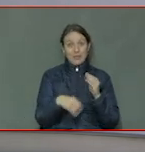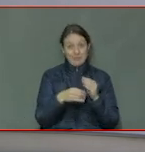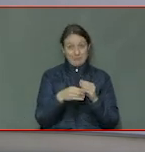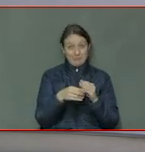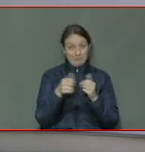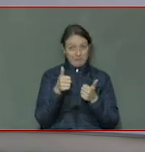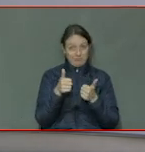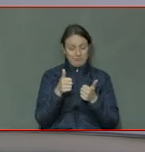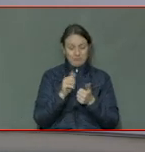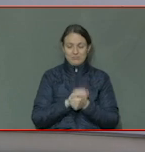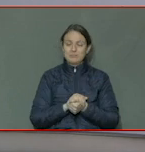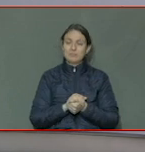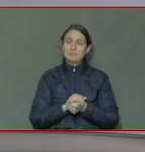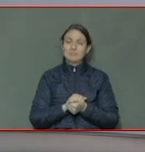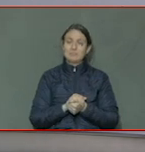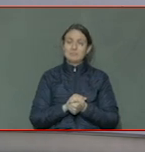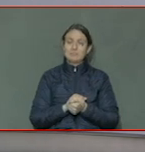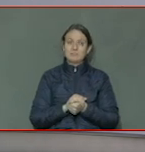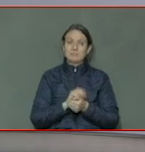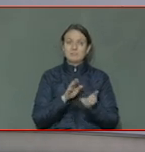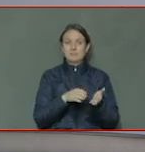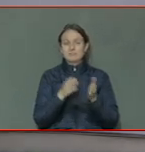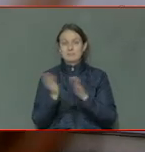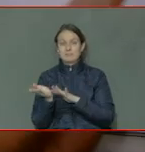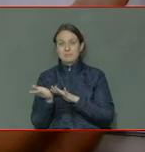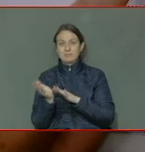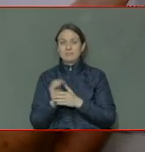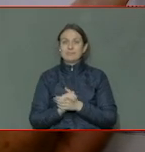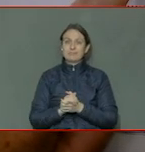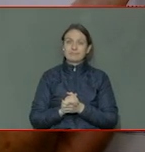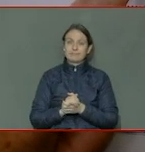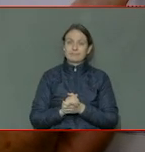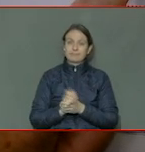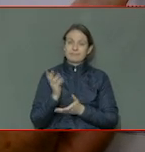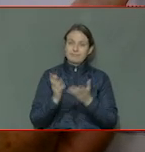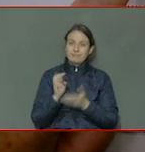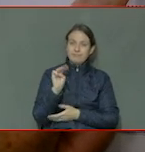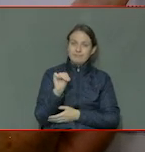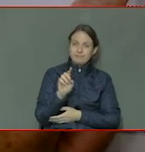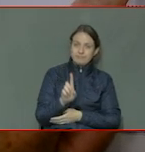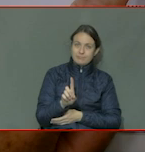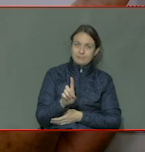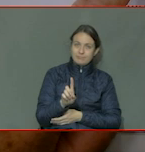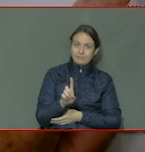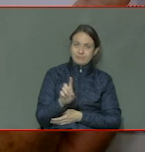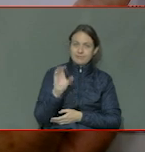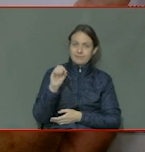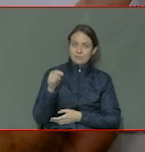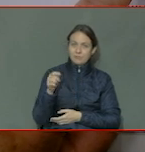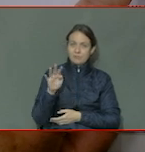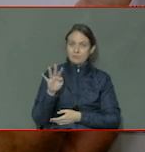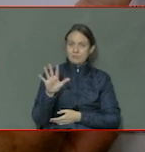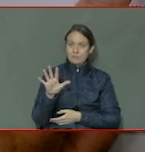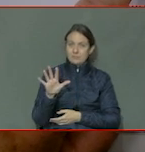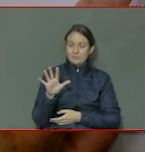mark. Then, on the other hand, okay, now I must remember, if you have your M1 now as 0.45, on